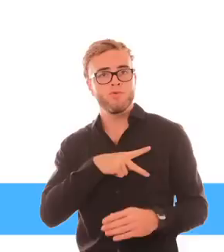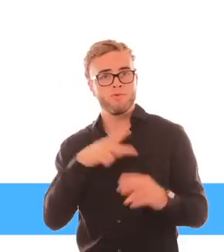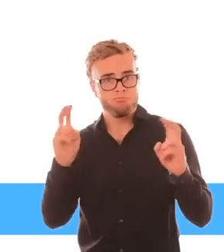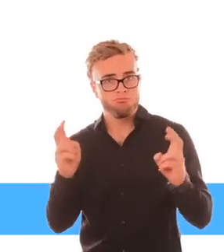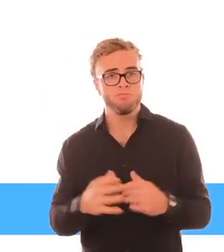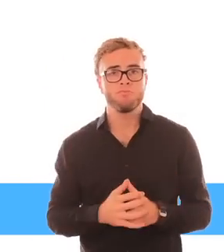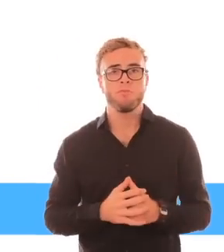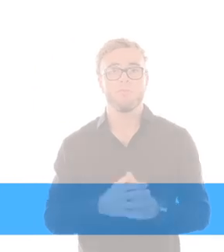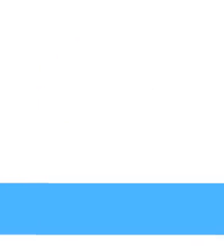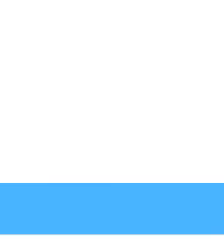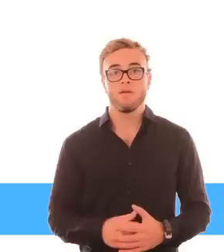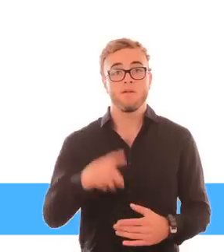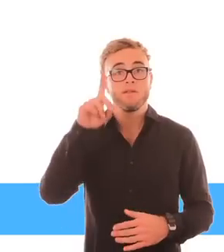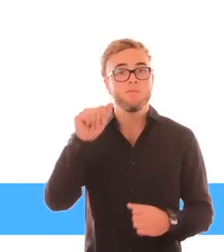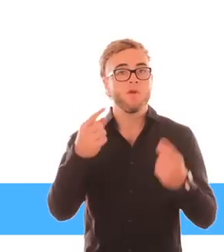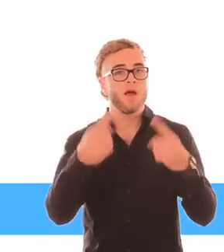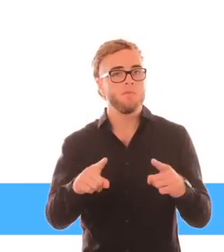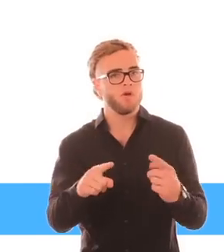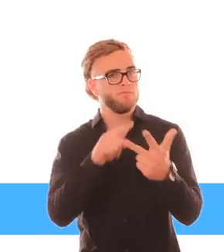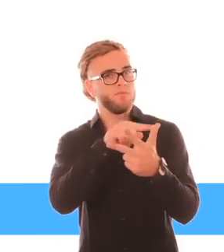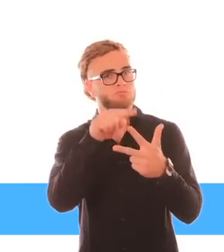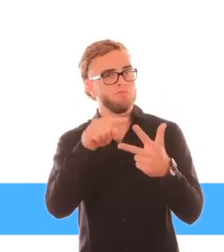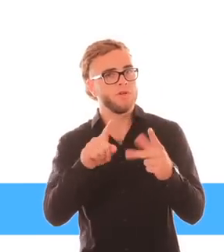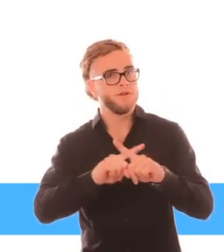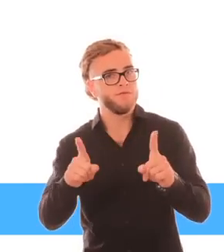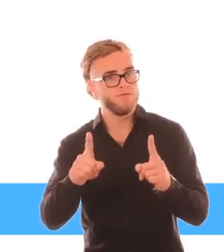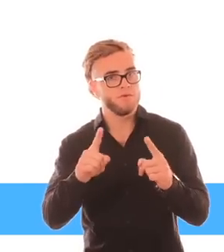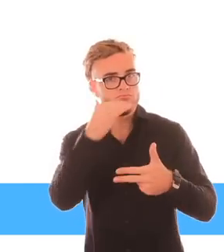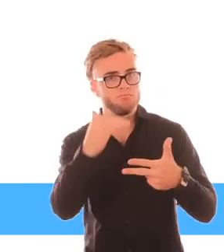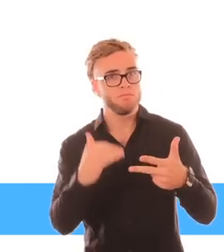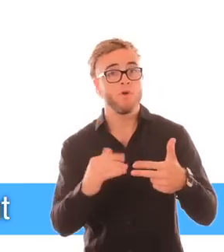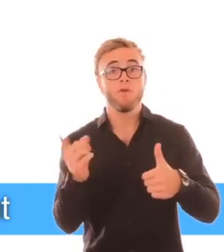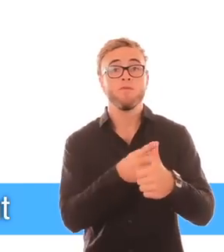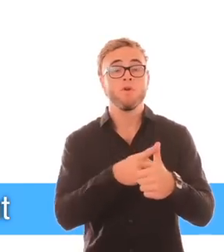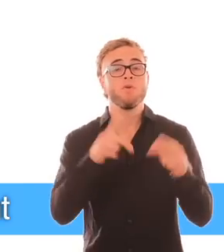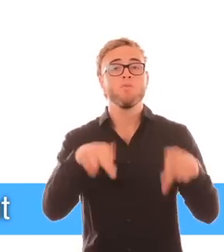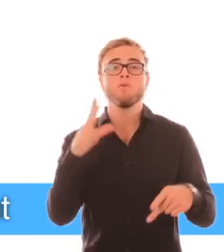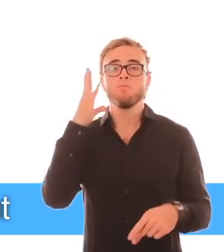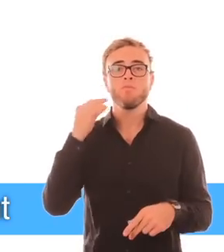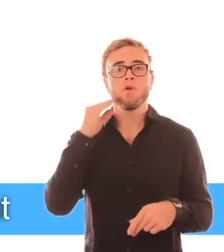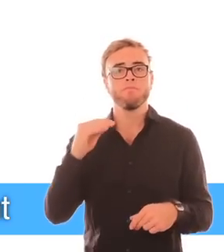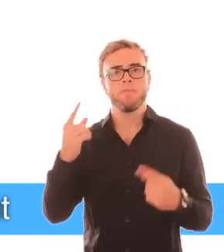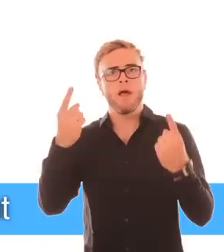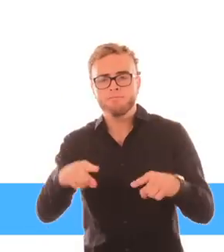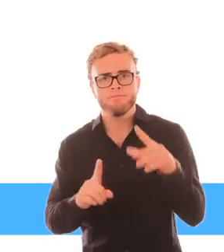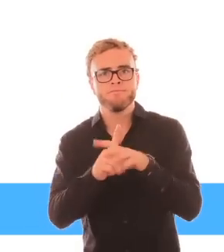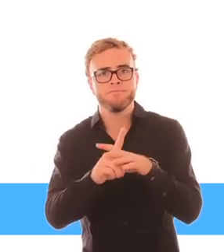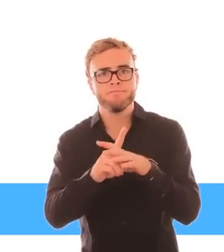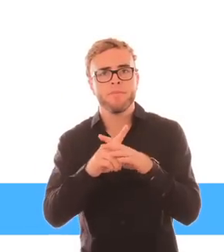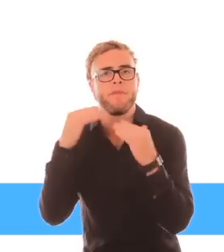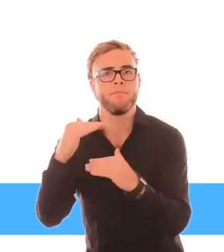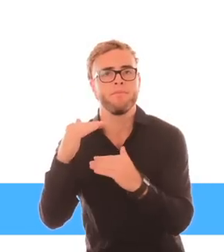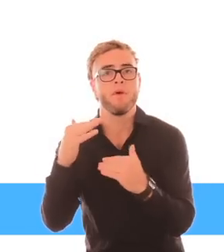environmental and personal factors. Disability occurs at 3 different stages. First, a person experiences an impairment in